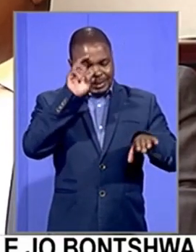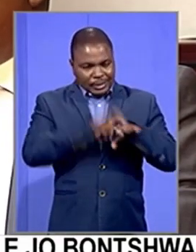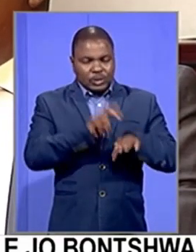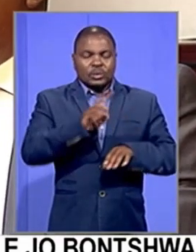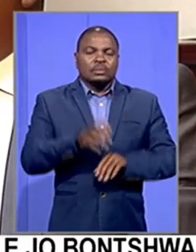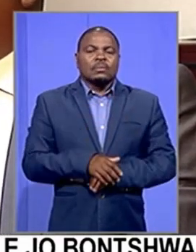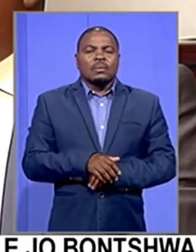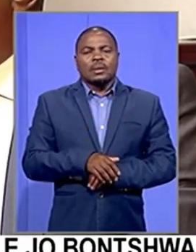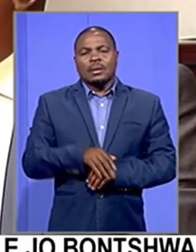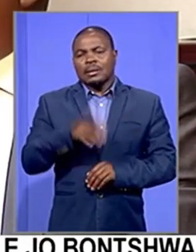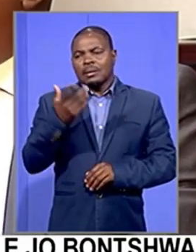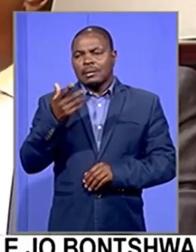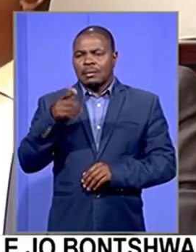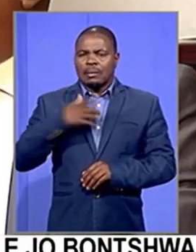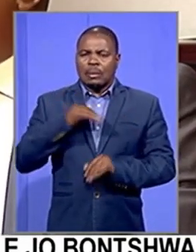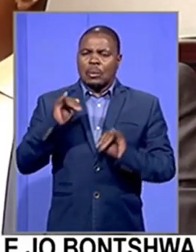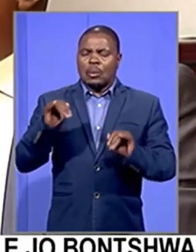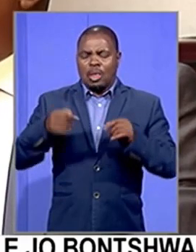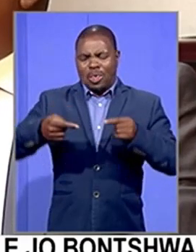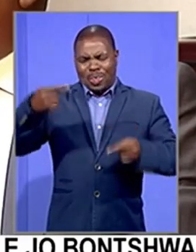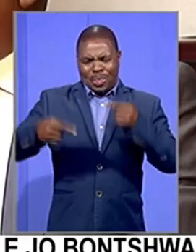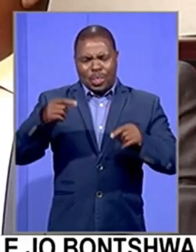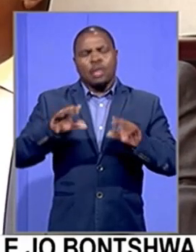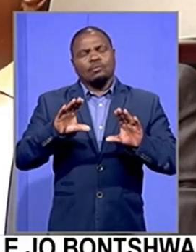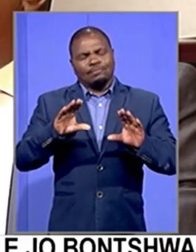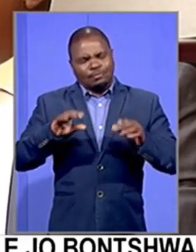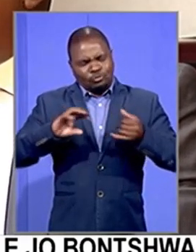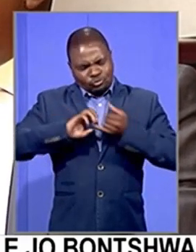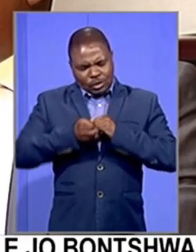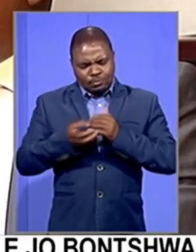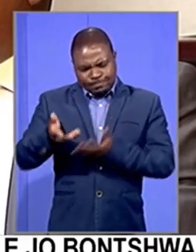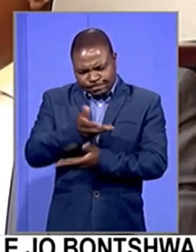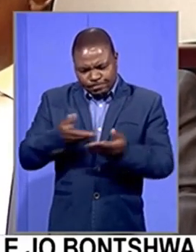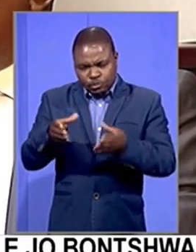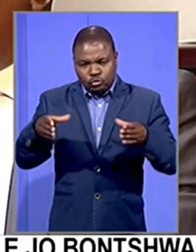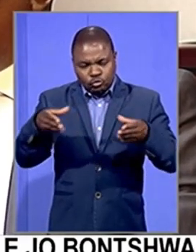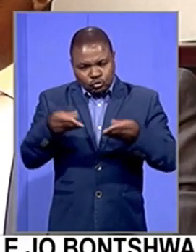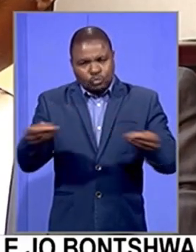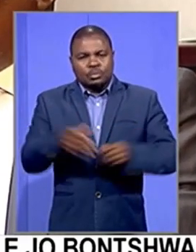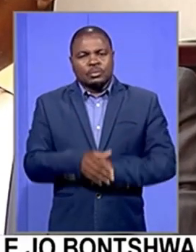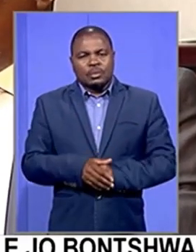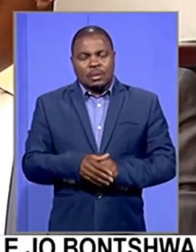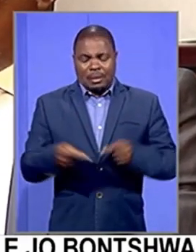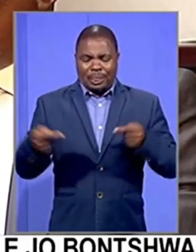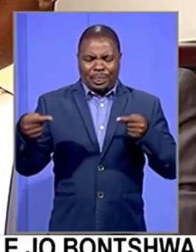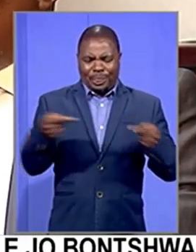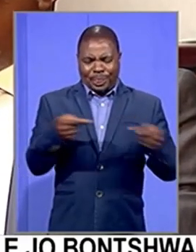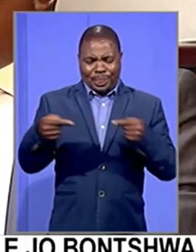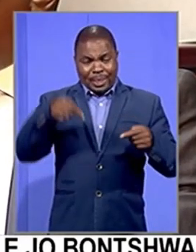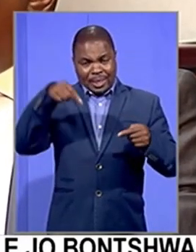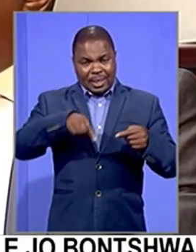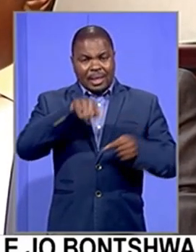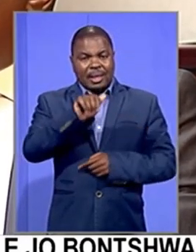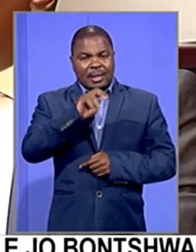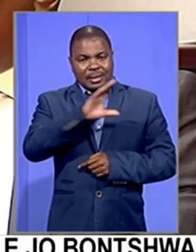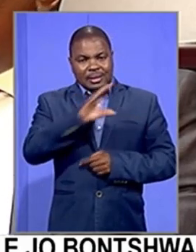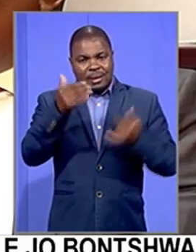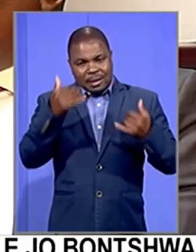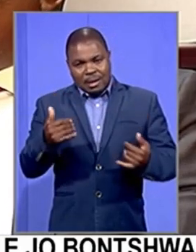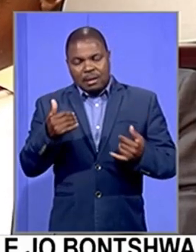the demon of faction. Factions in the ANC are almost putting our